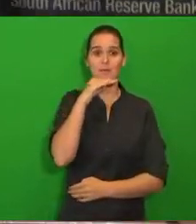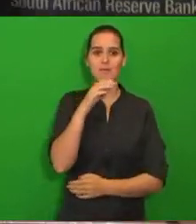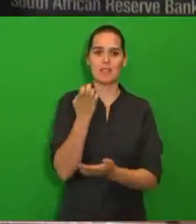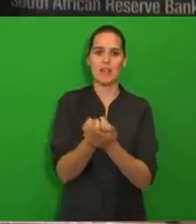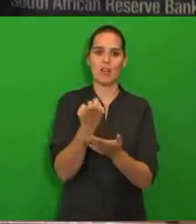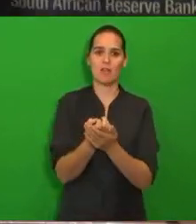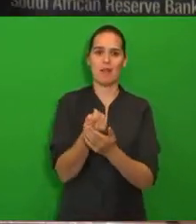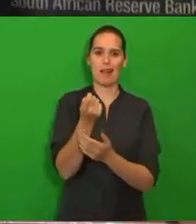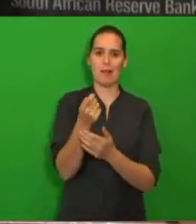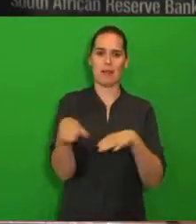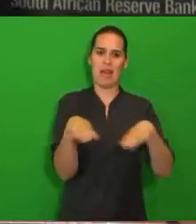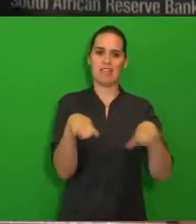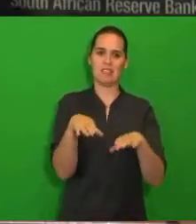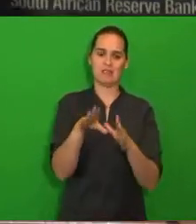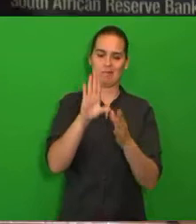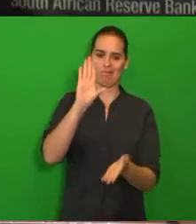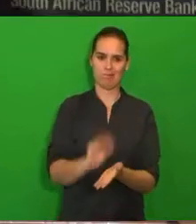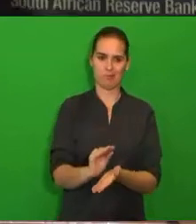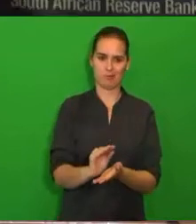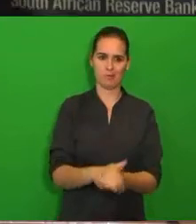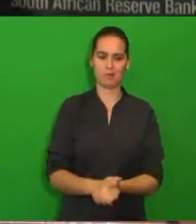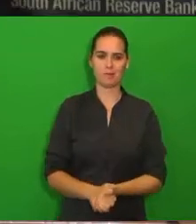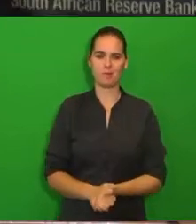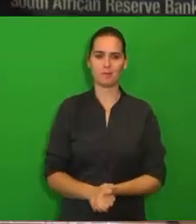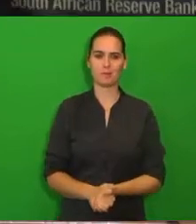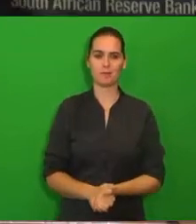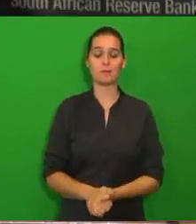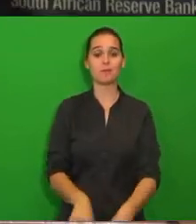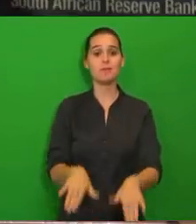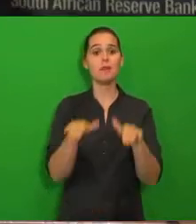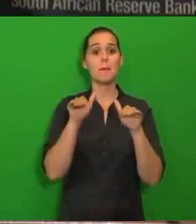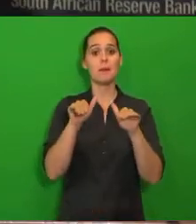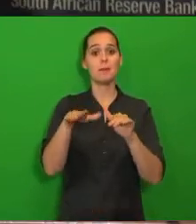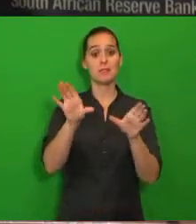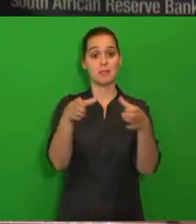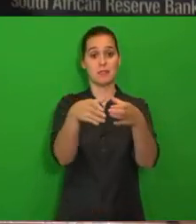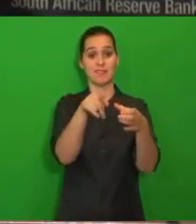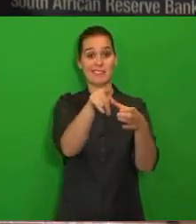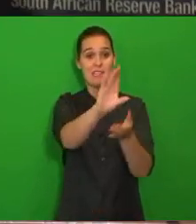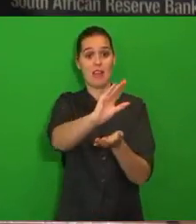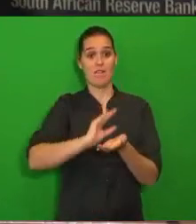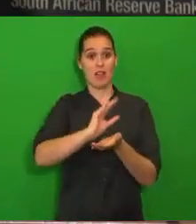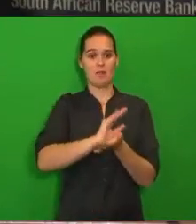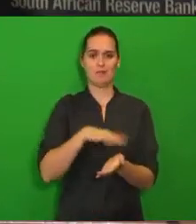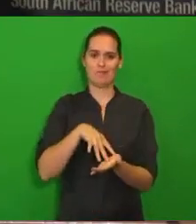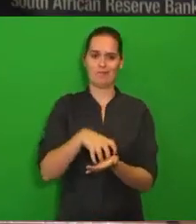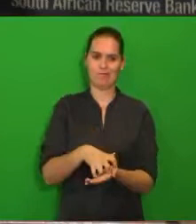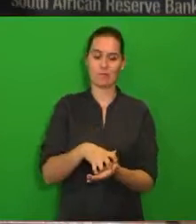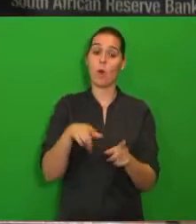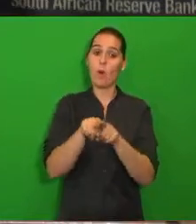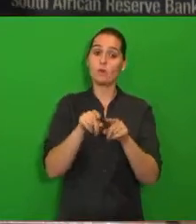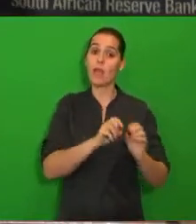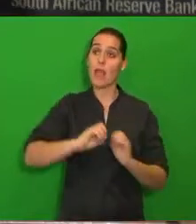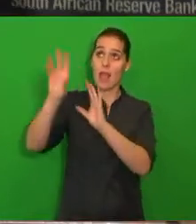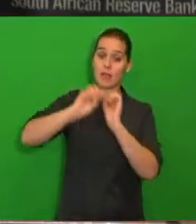muted in the near term. Public sector investment continues to be weak, and export growth